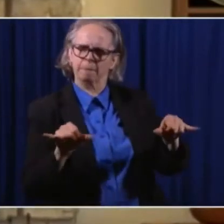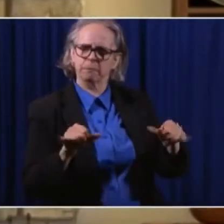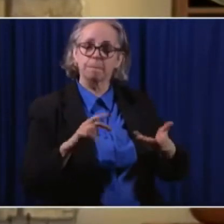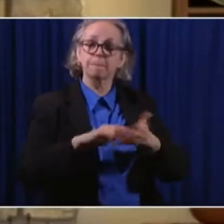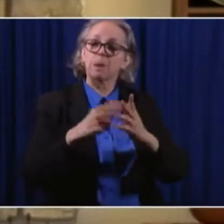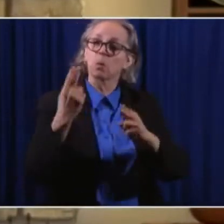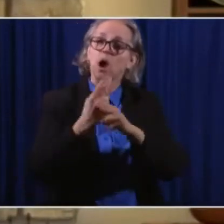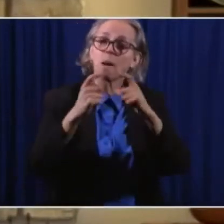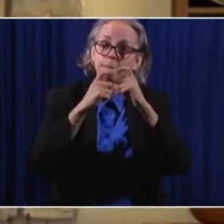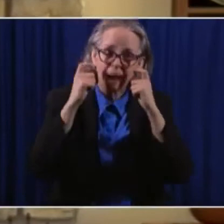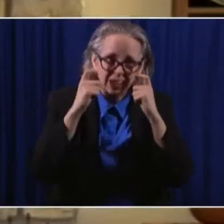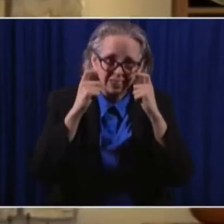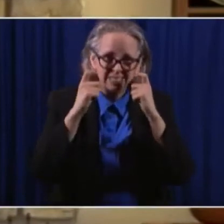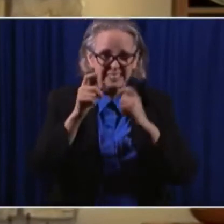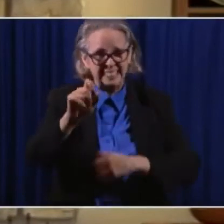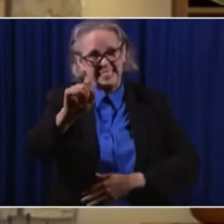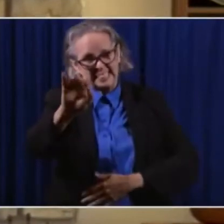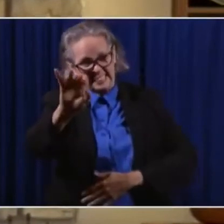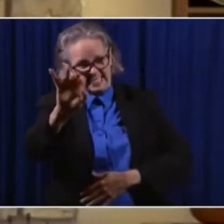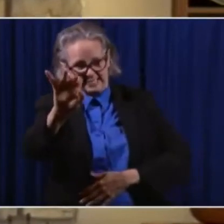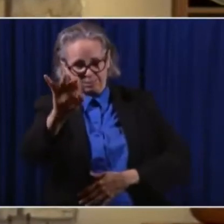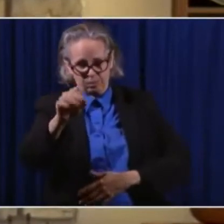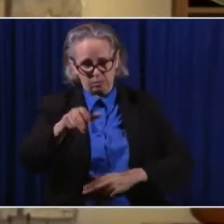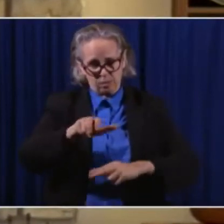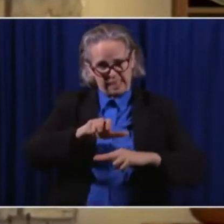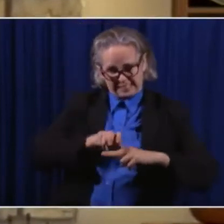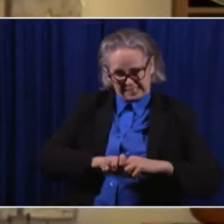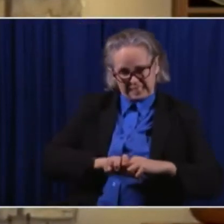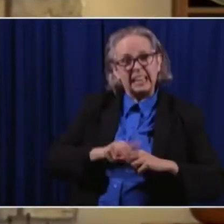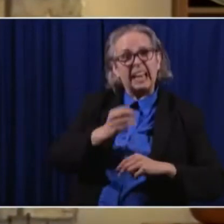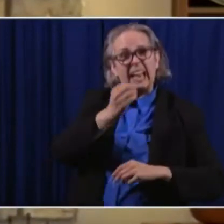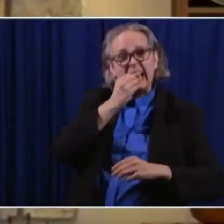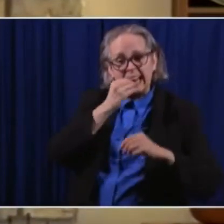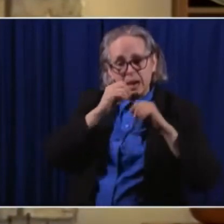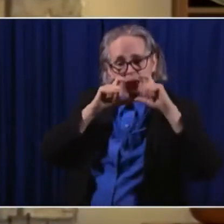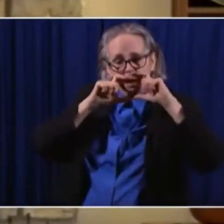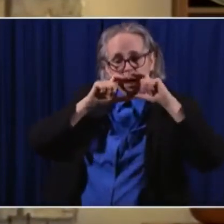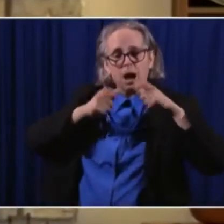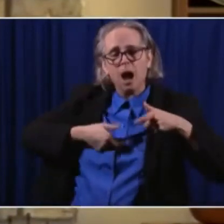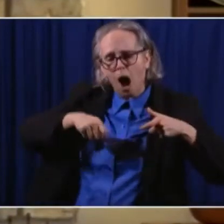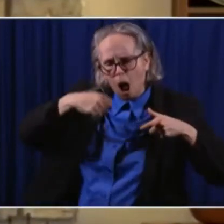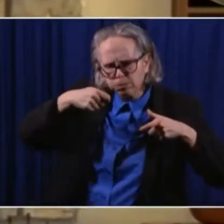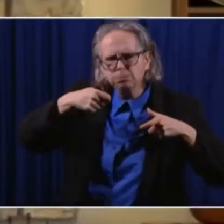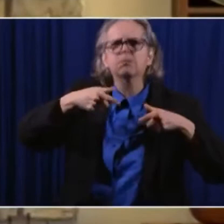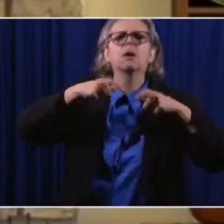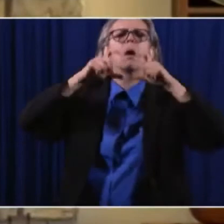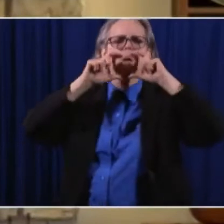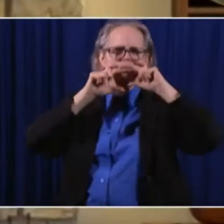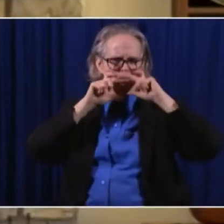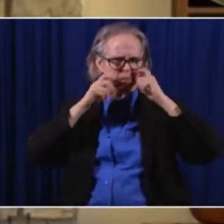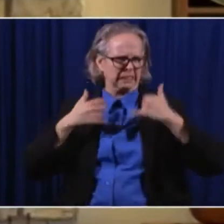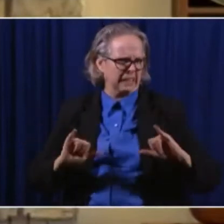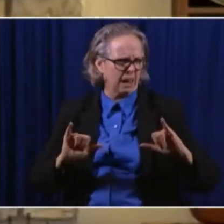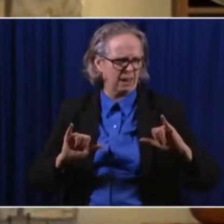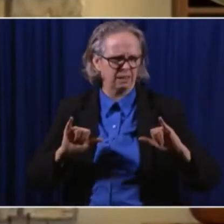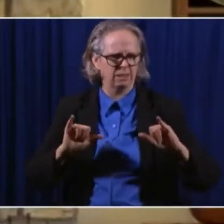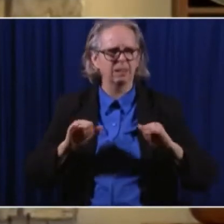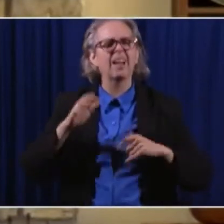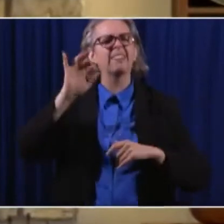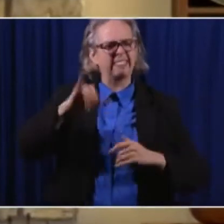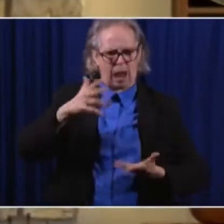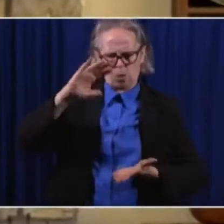eating. They need to be seated. They need to be careful. And we think that will help when people follow that, as well as